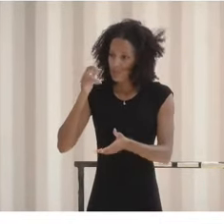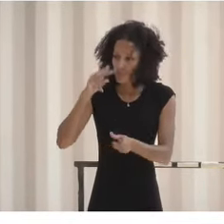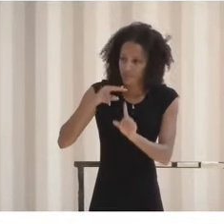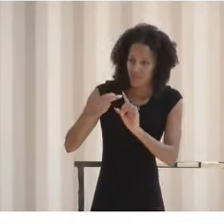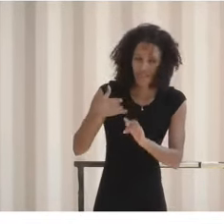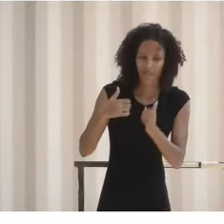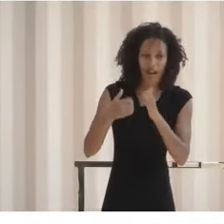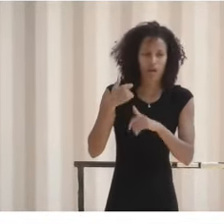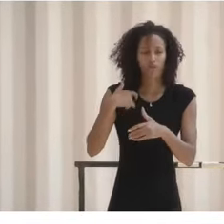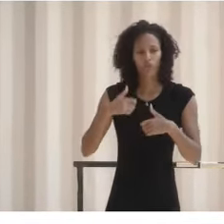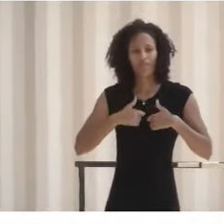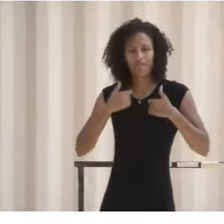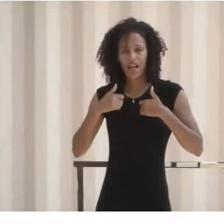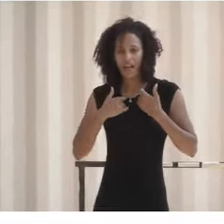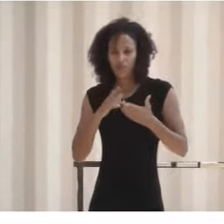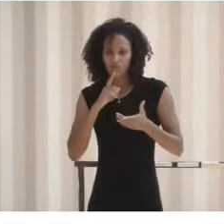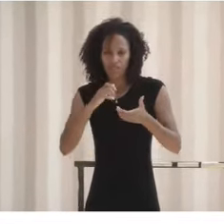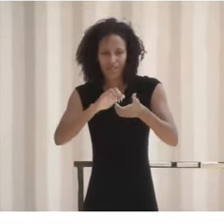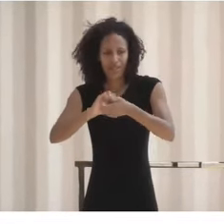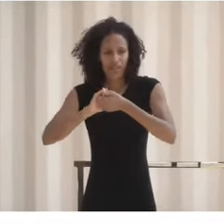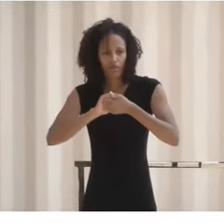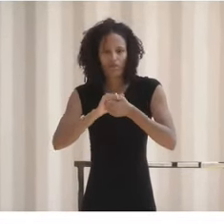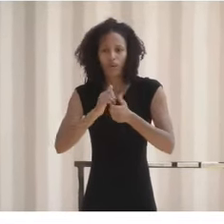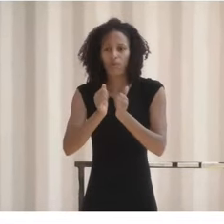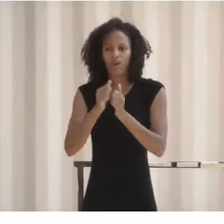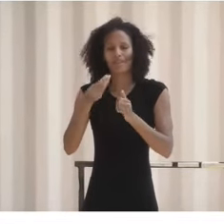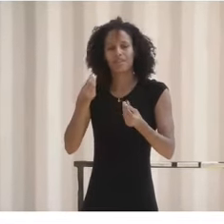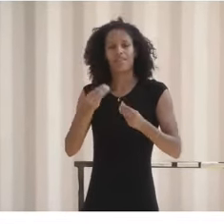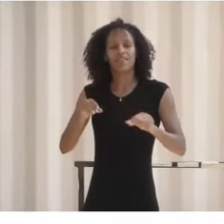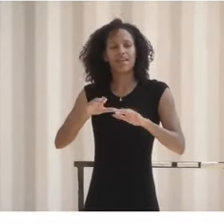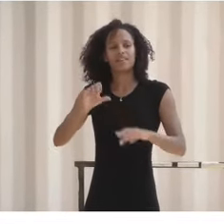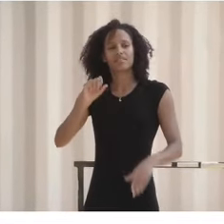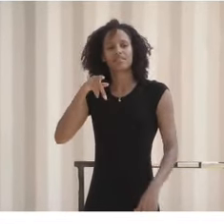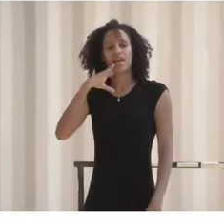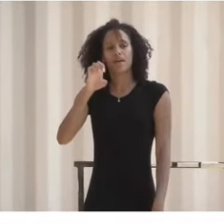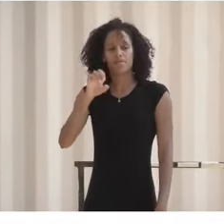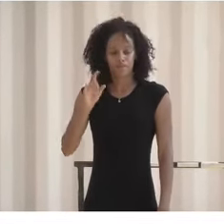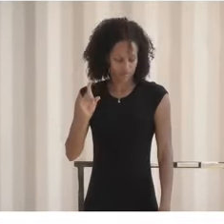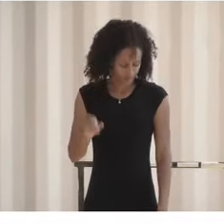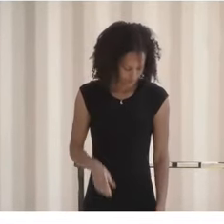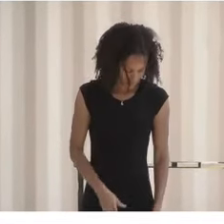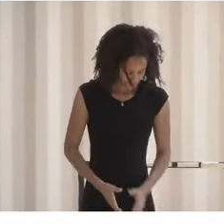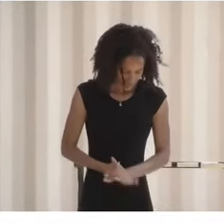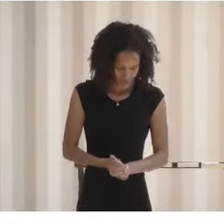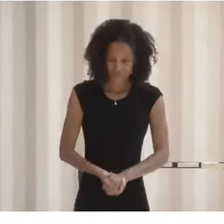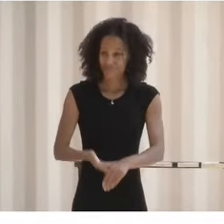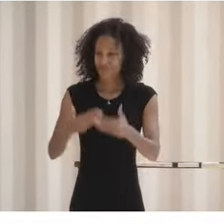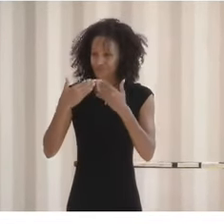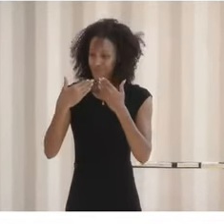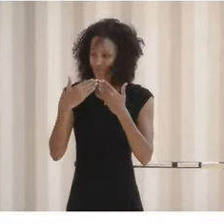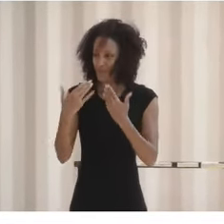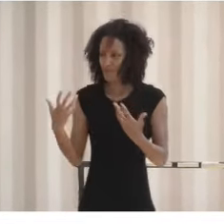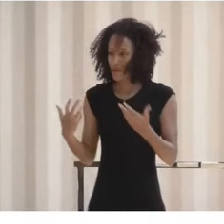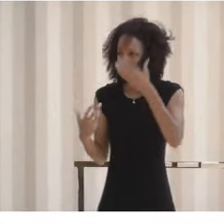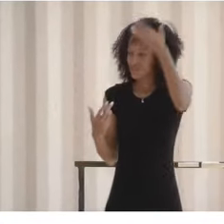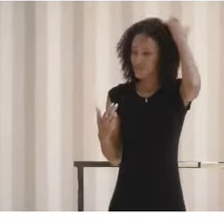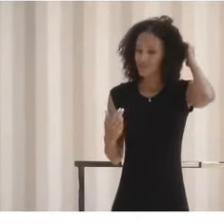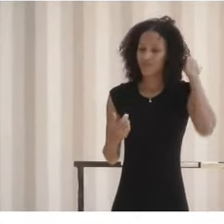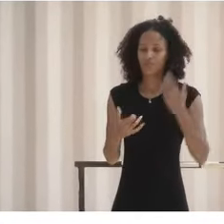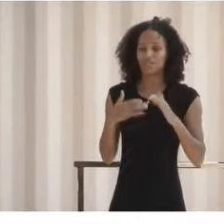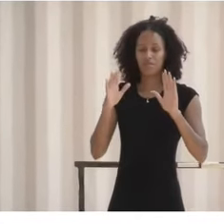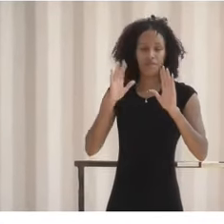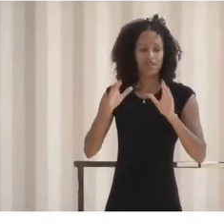livelihoods coexist with the landscape? Thank you so much for this opportunity.